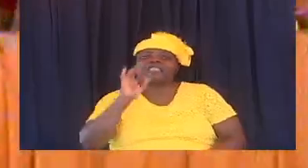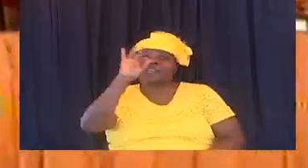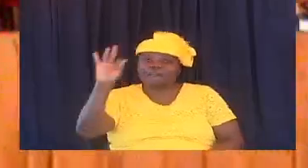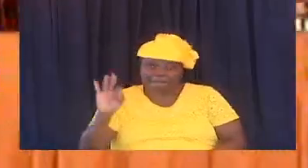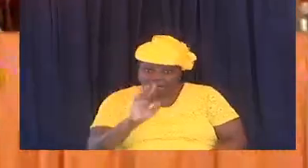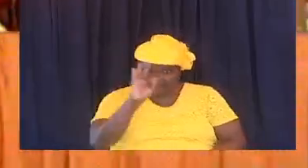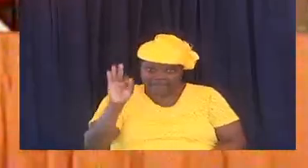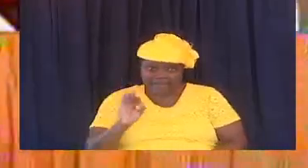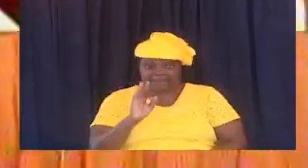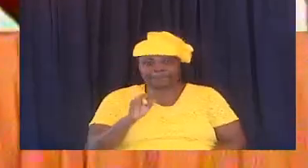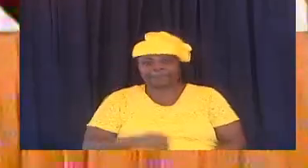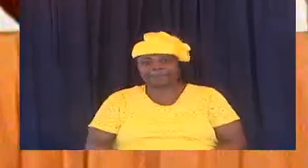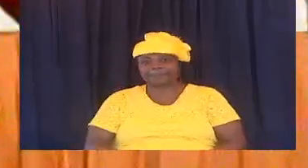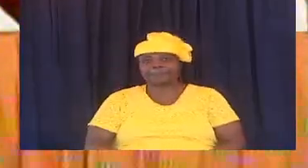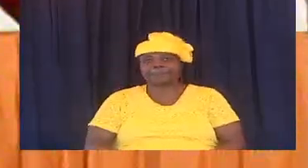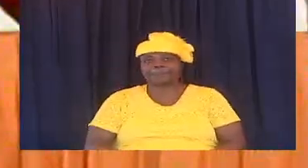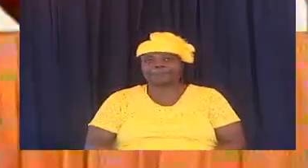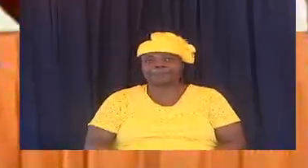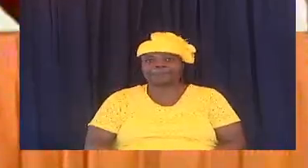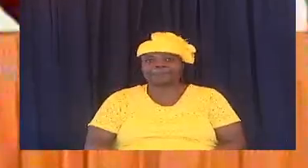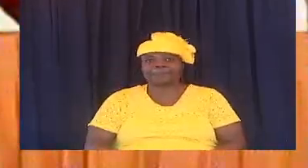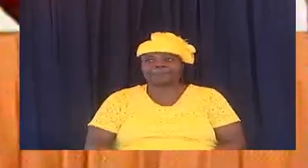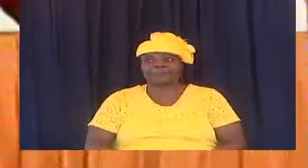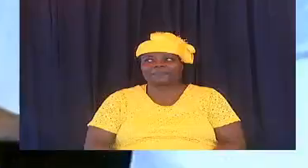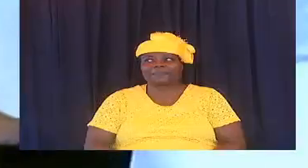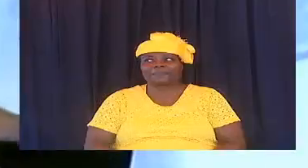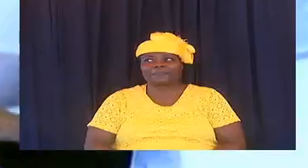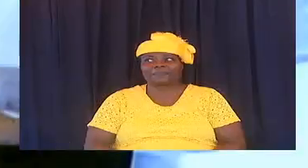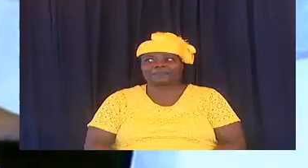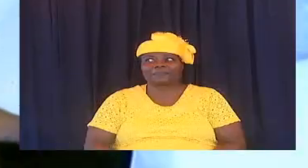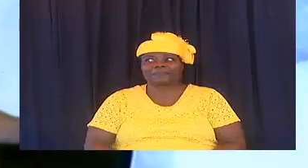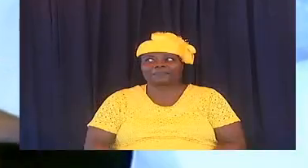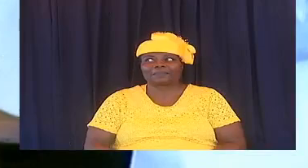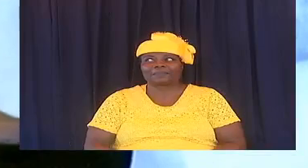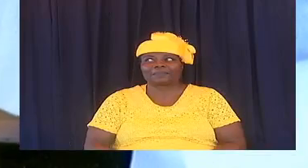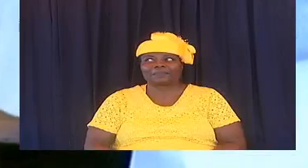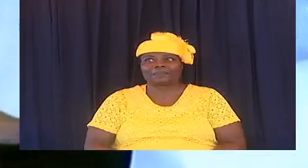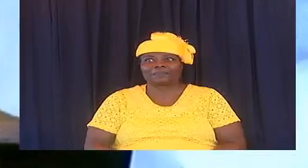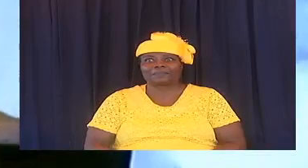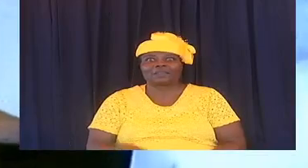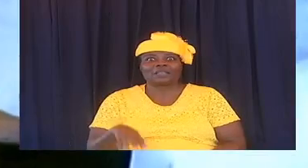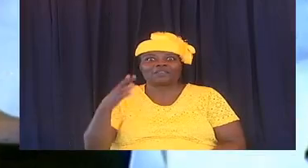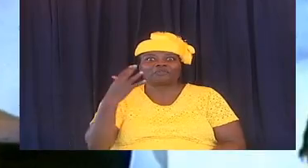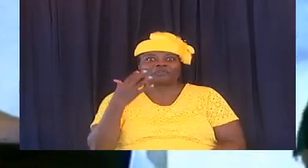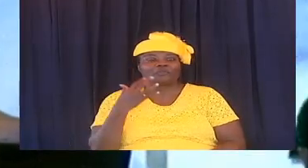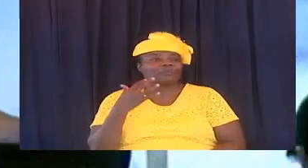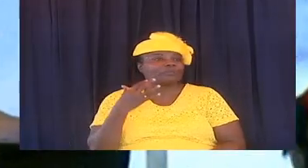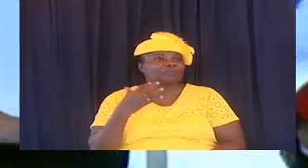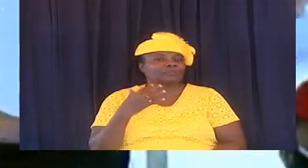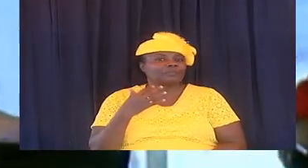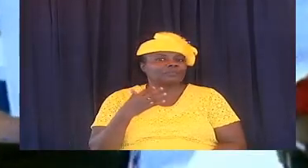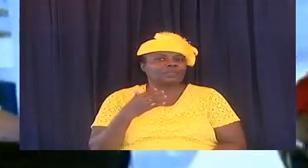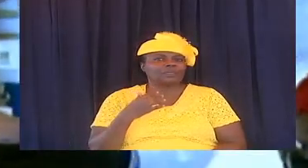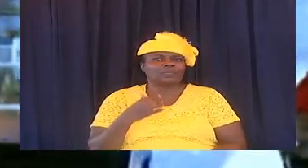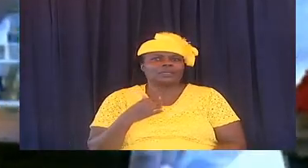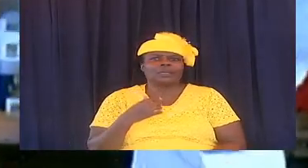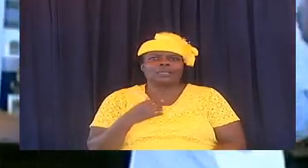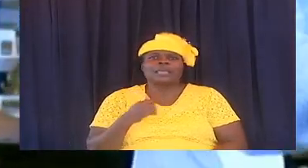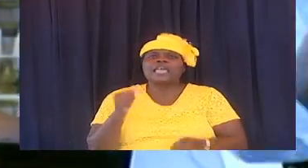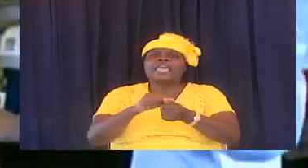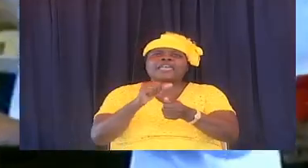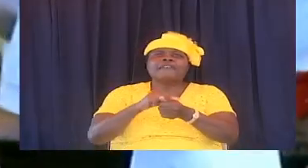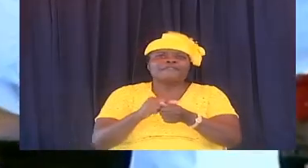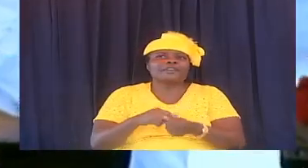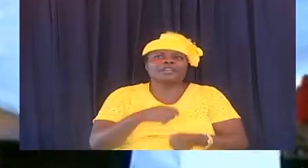Friday. Amen. It is only called youth service, and they did say between 12 and 25, but we changed that this morning. It's